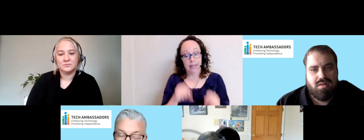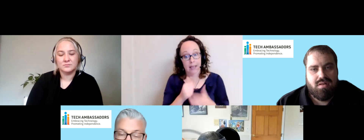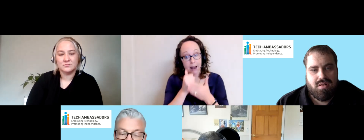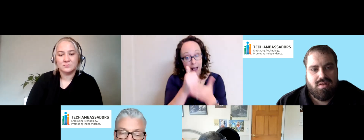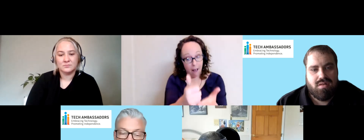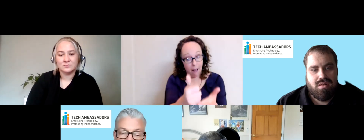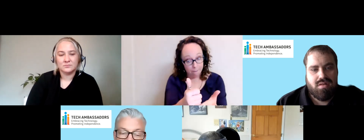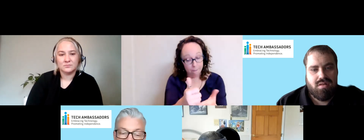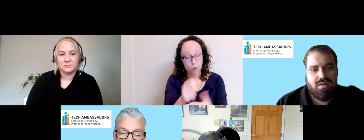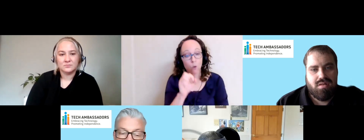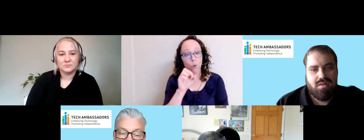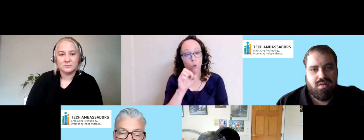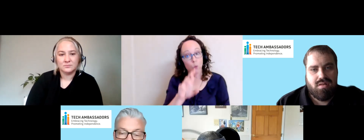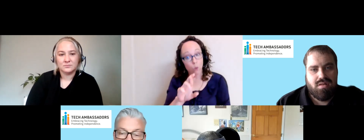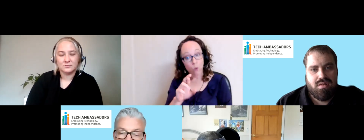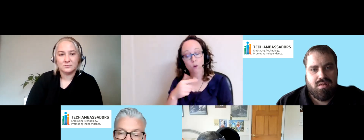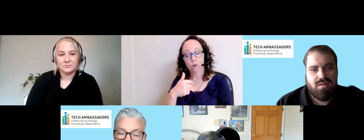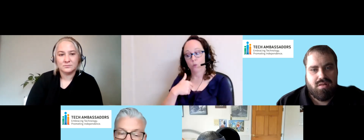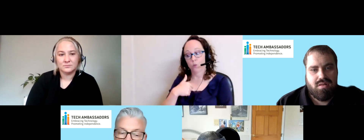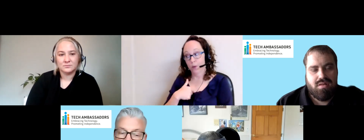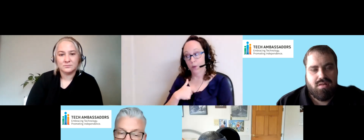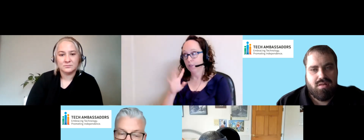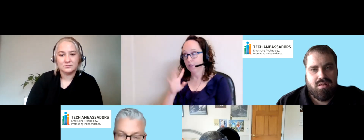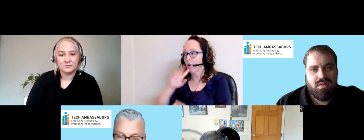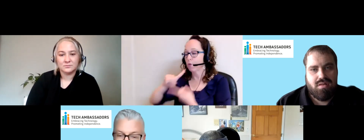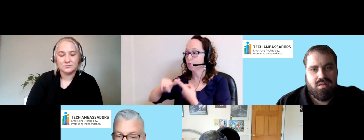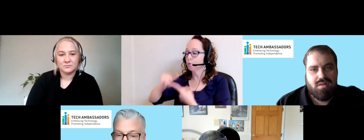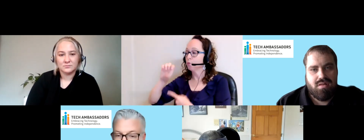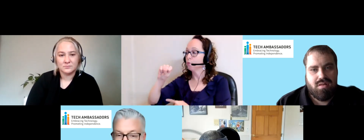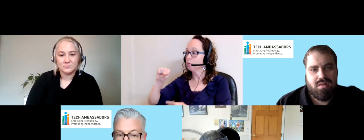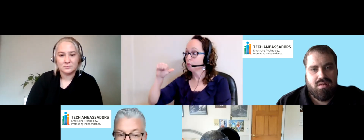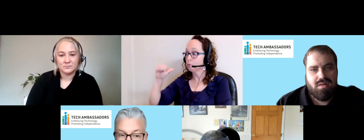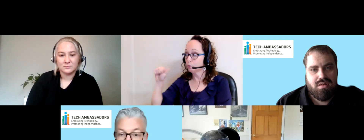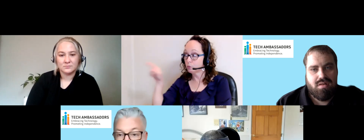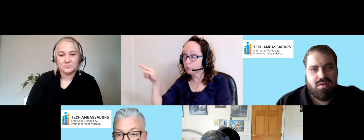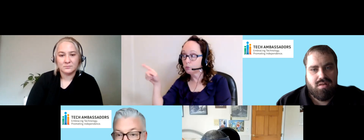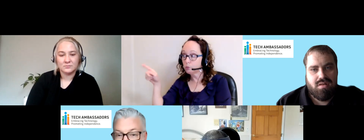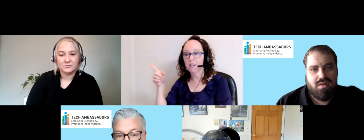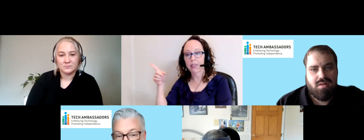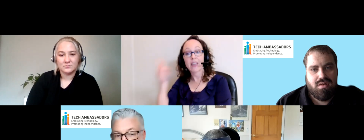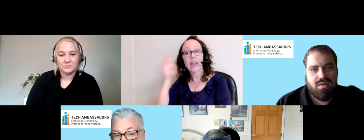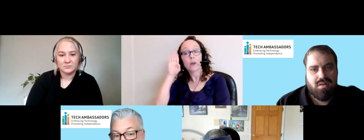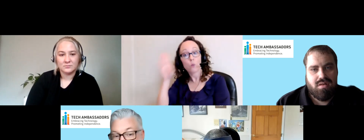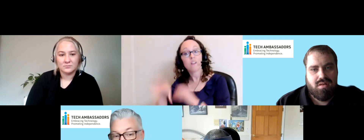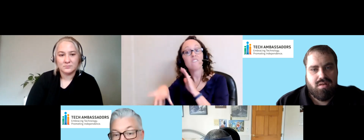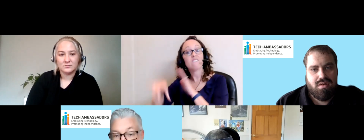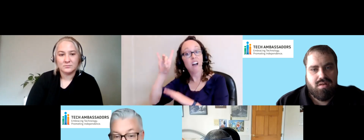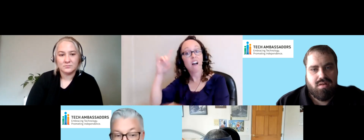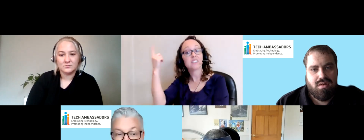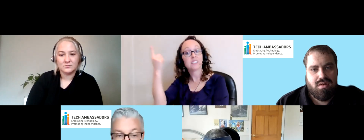SSA to try to help find maybe people with specific expertise on that app, since it's not one that we really know a lot